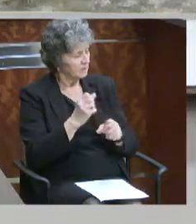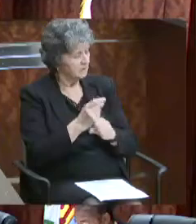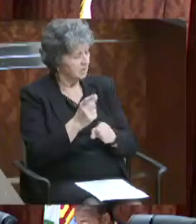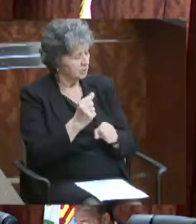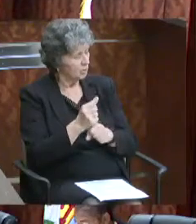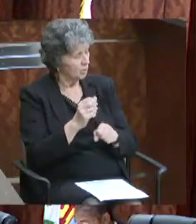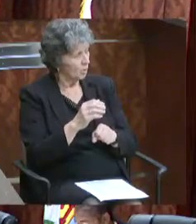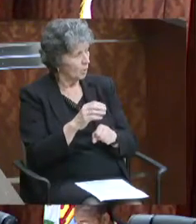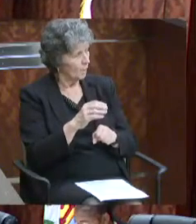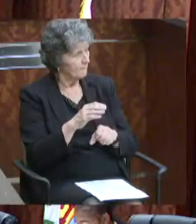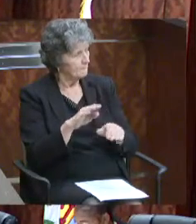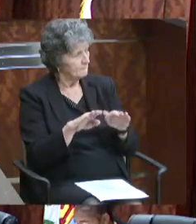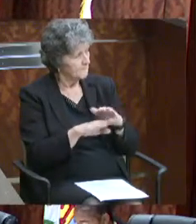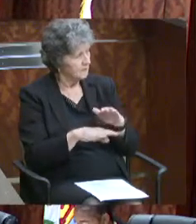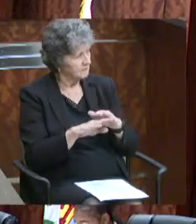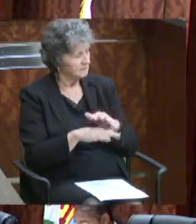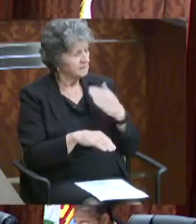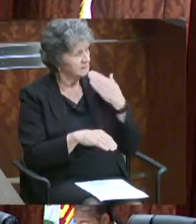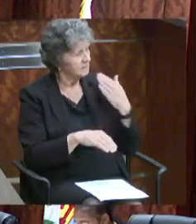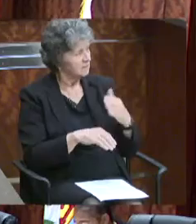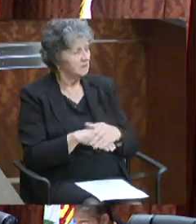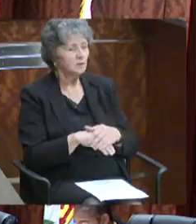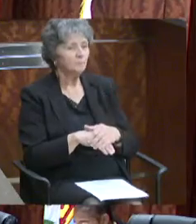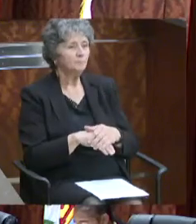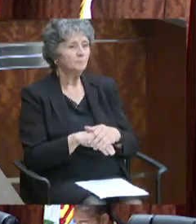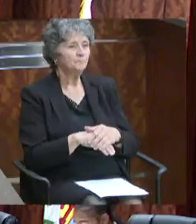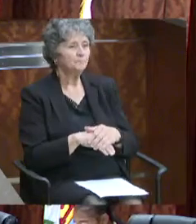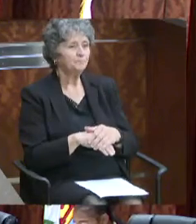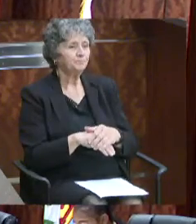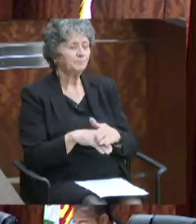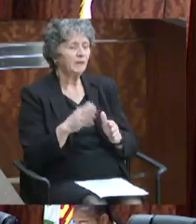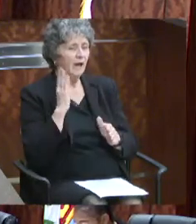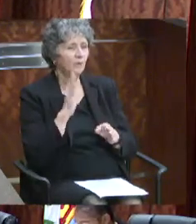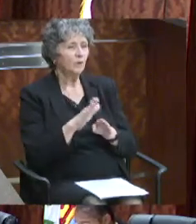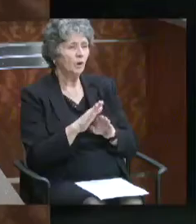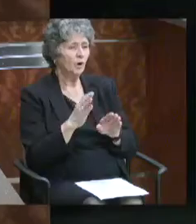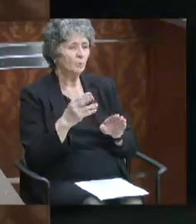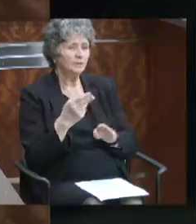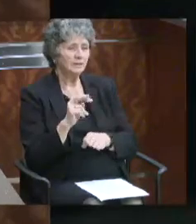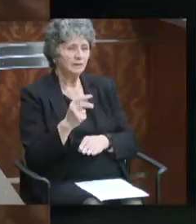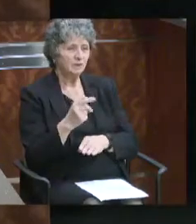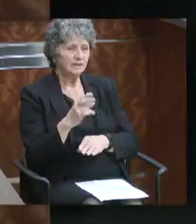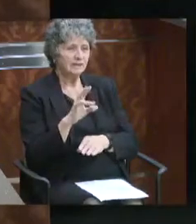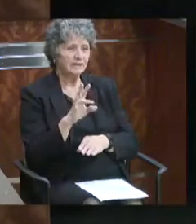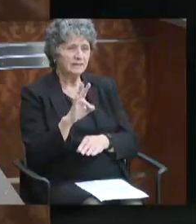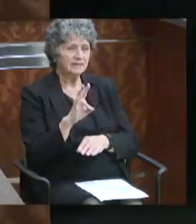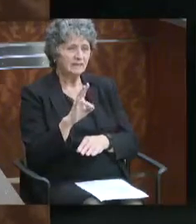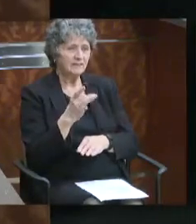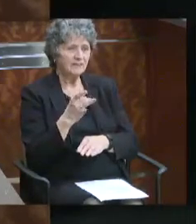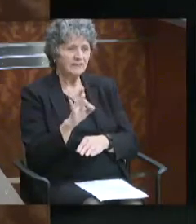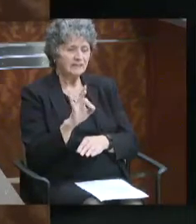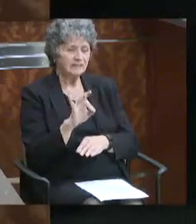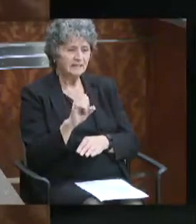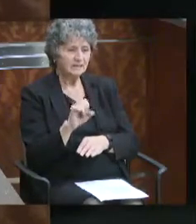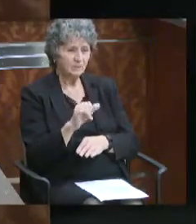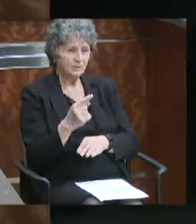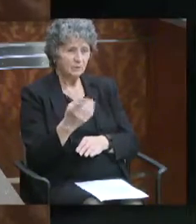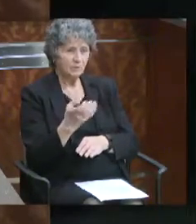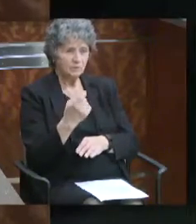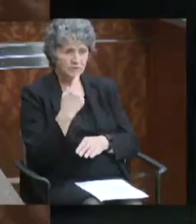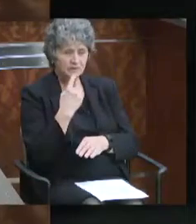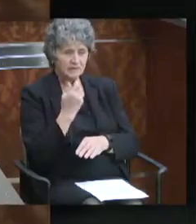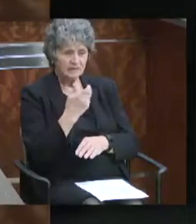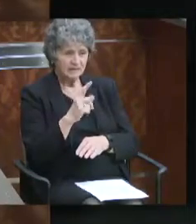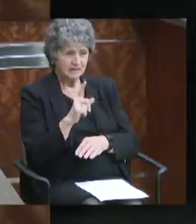Thank you, sir. Again, I'll open the public hearing at 7:18 on this topic. Is there anyone wishing to speak?